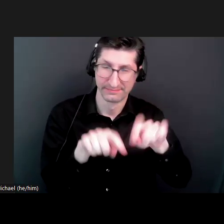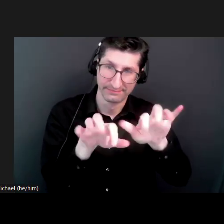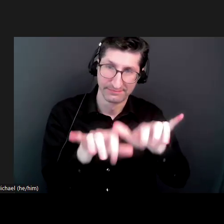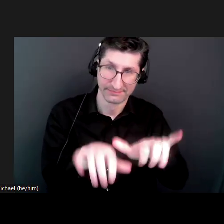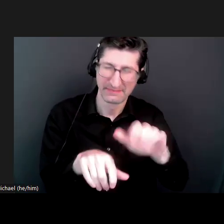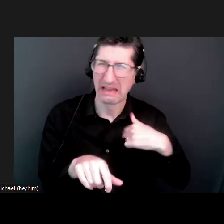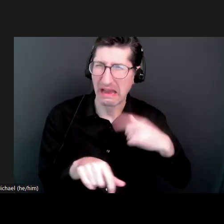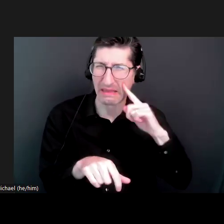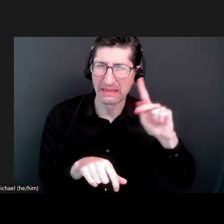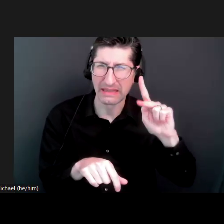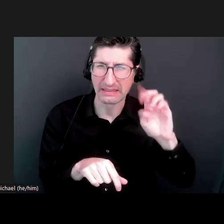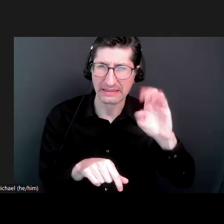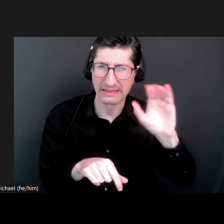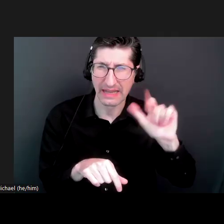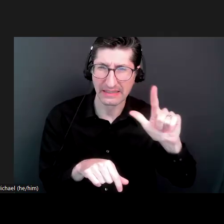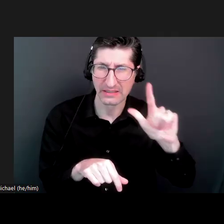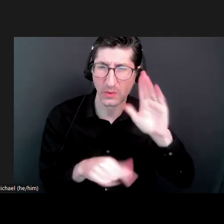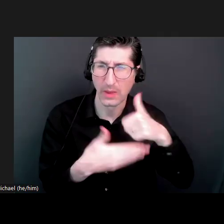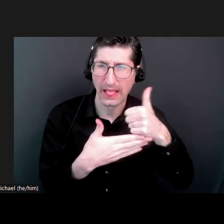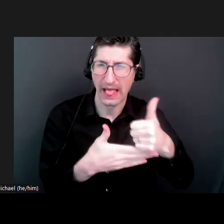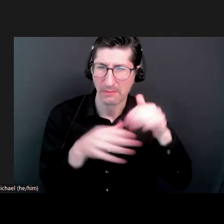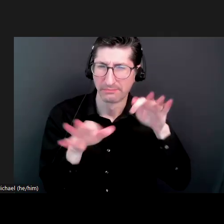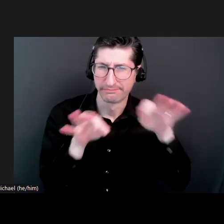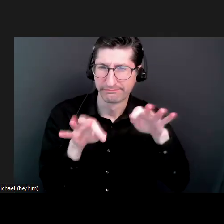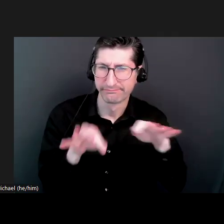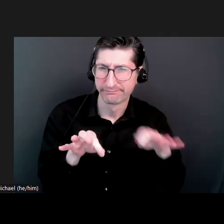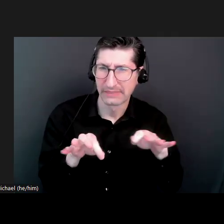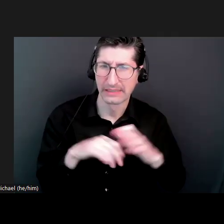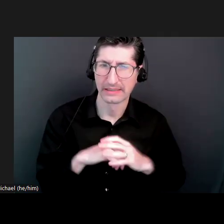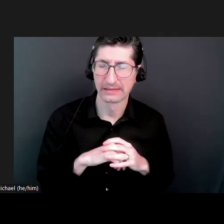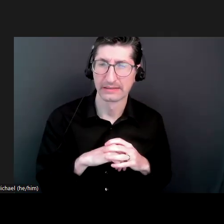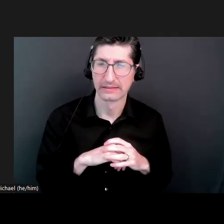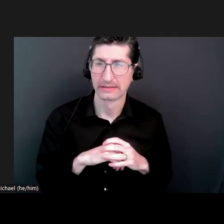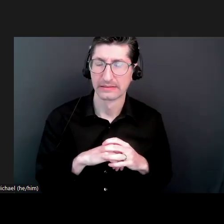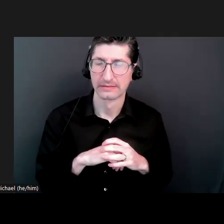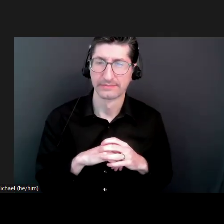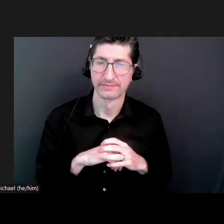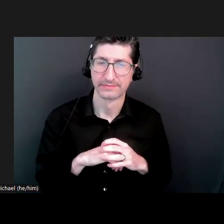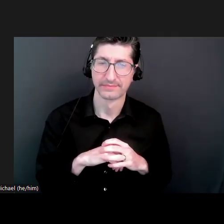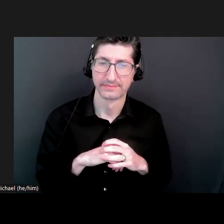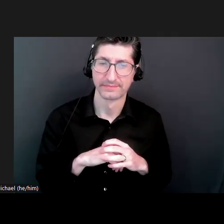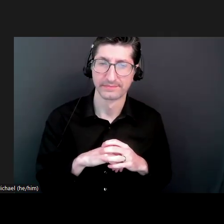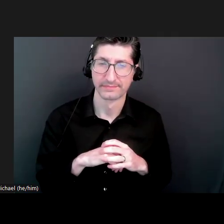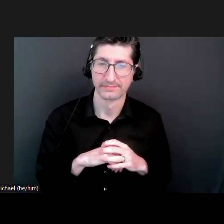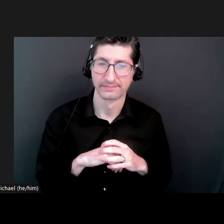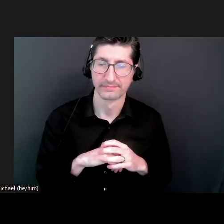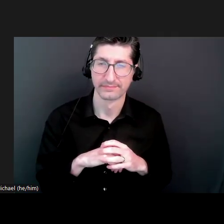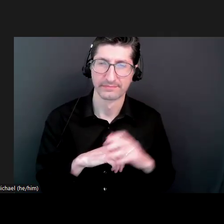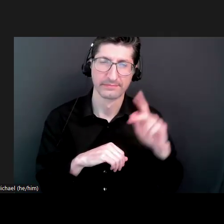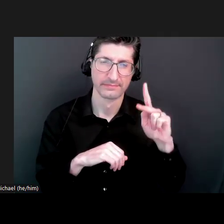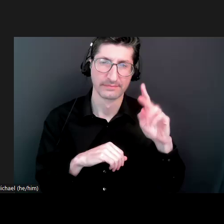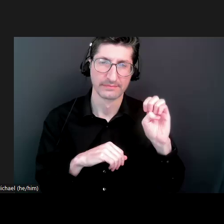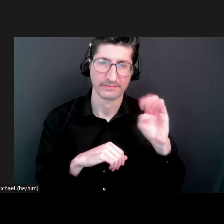will help with the instructions on Q&A process, just for folks to